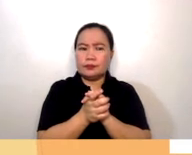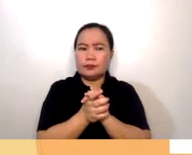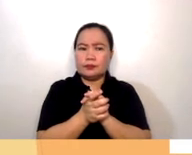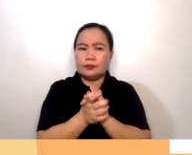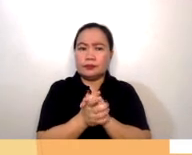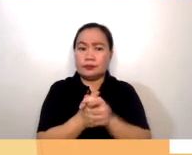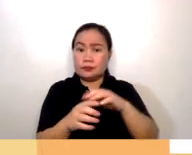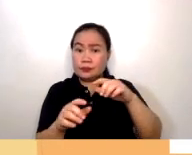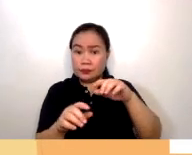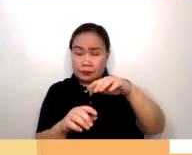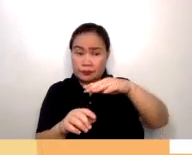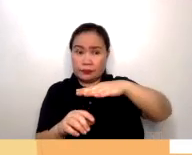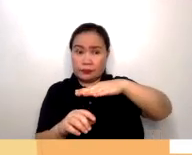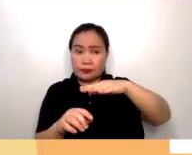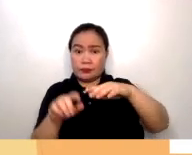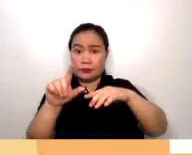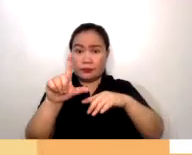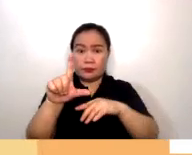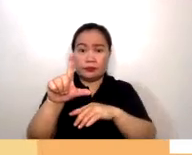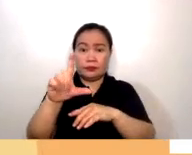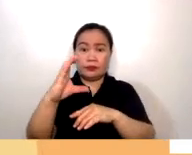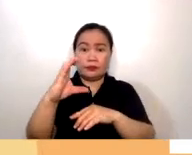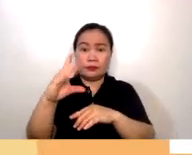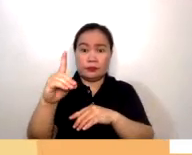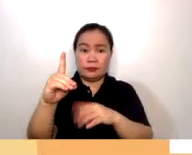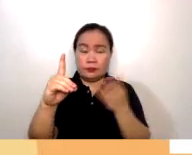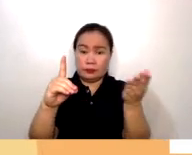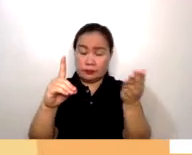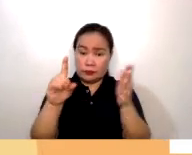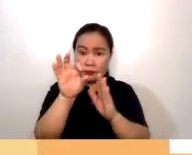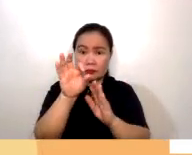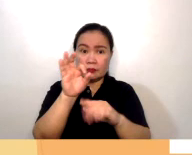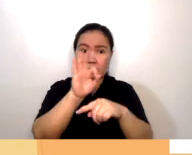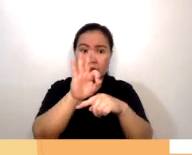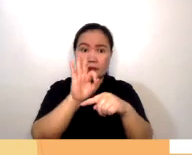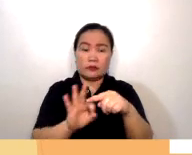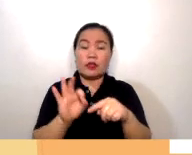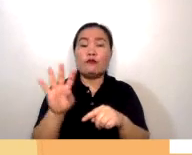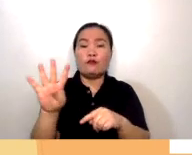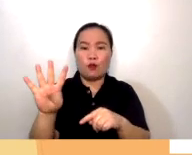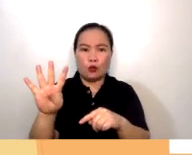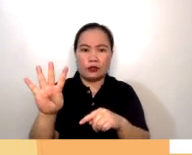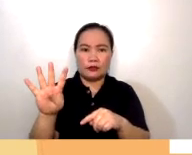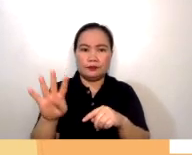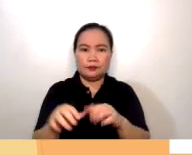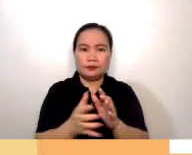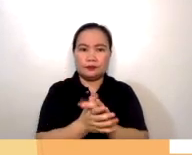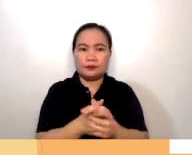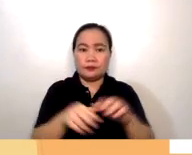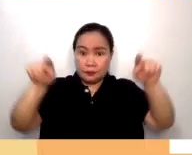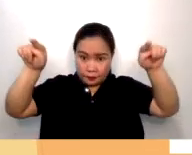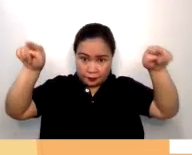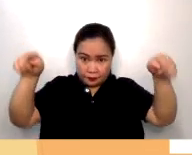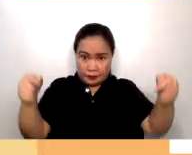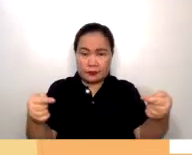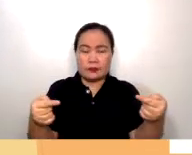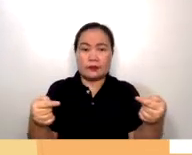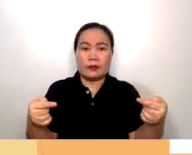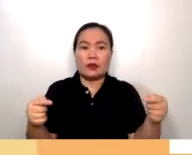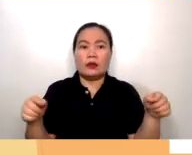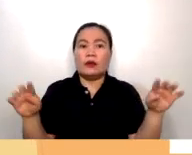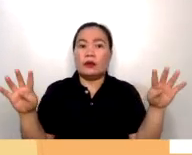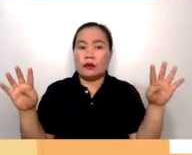the LCD of our fraction. And the LCD is 4. So, multiply the